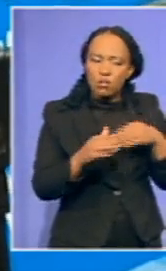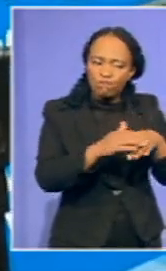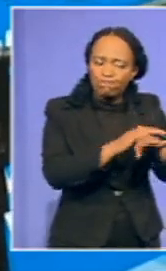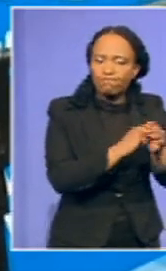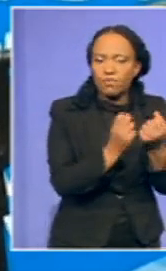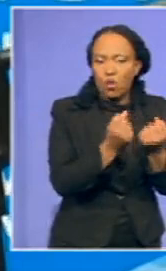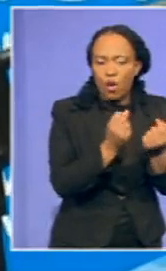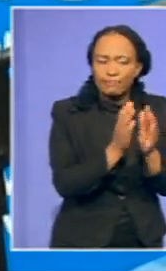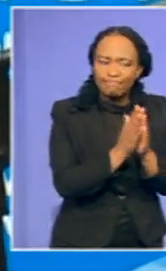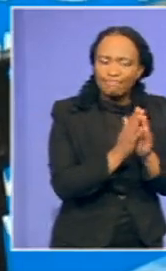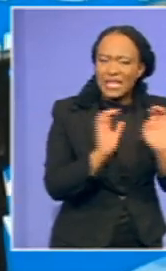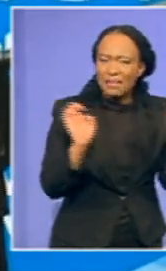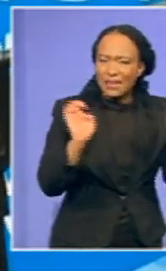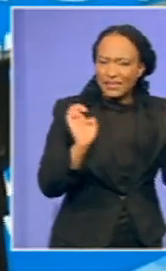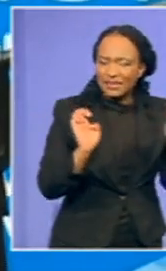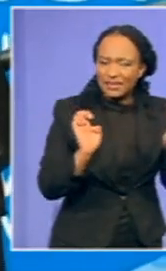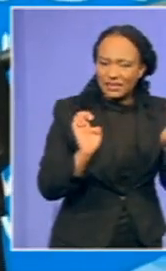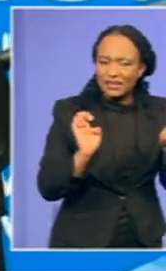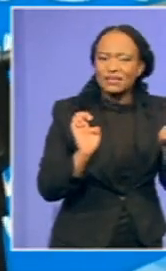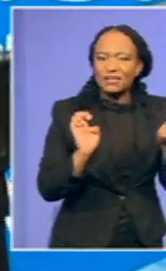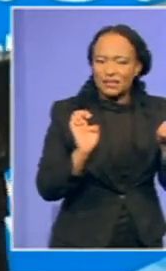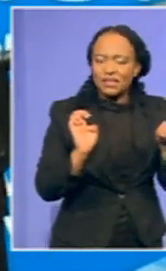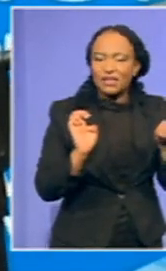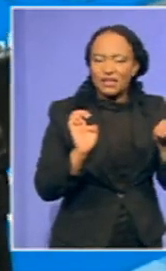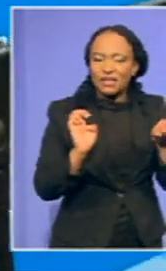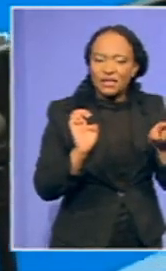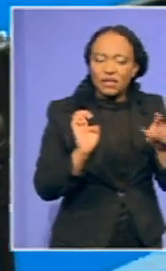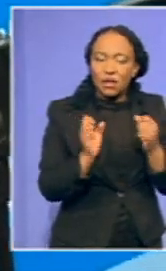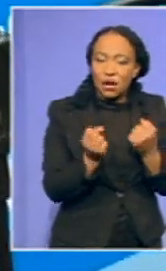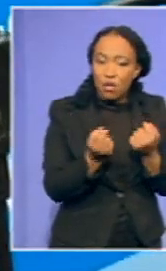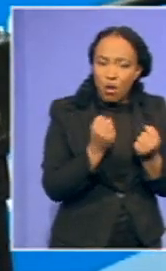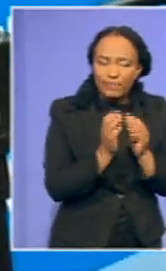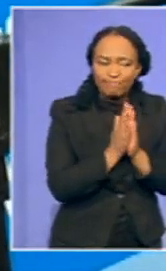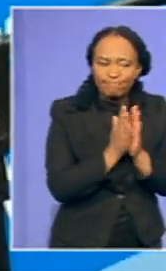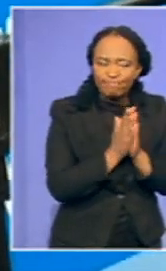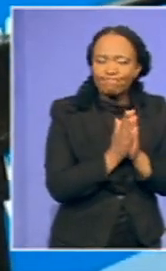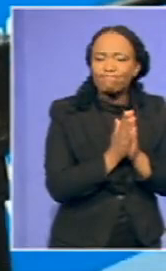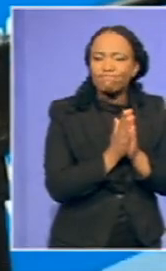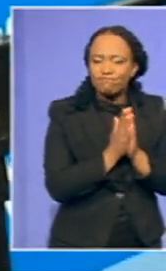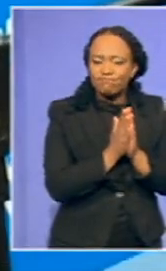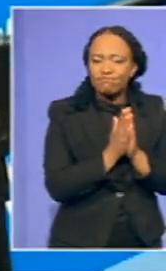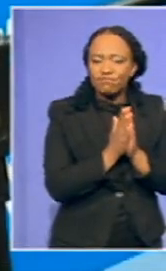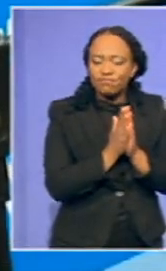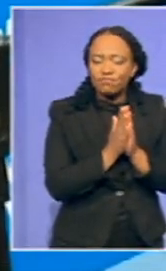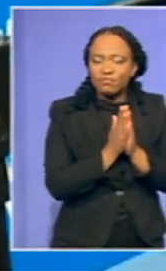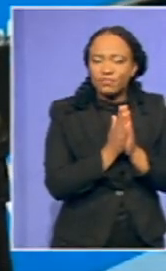have an emergency, and we believe that the court must find it in its